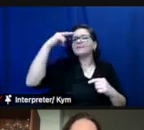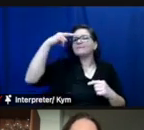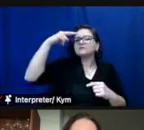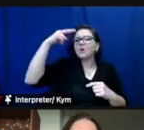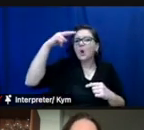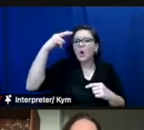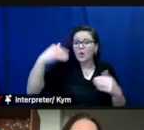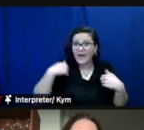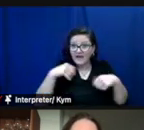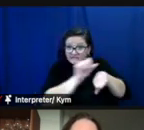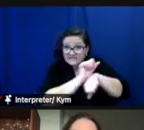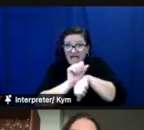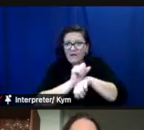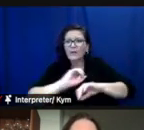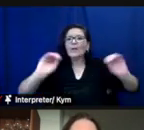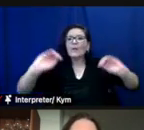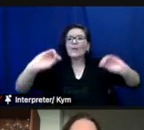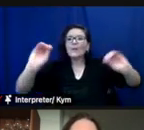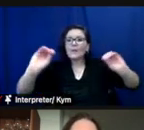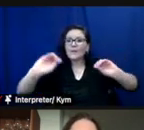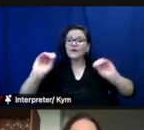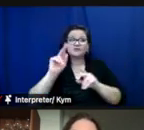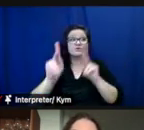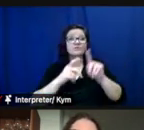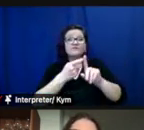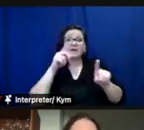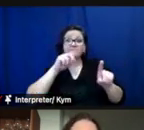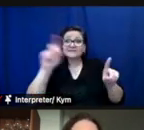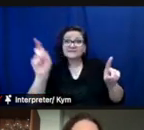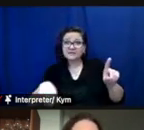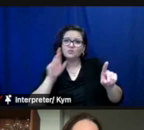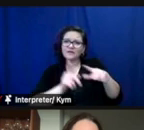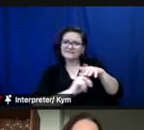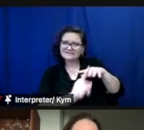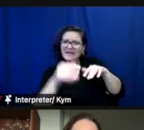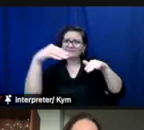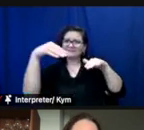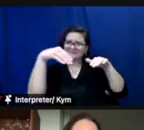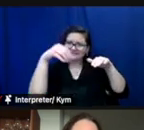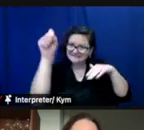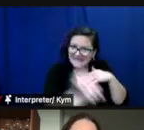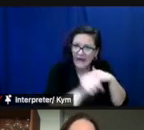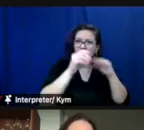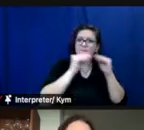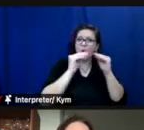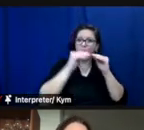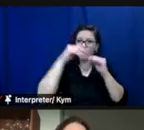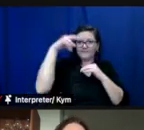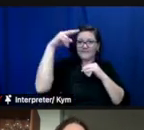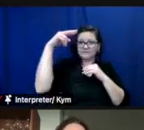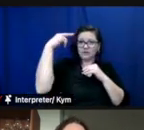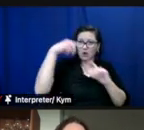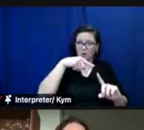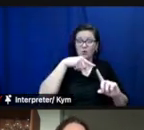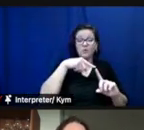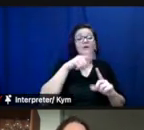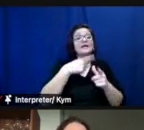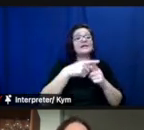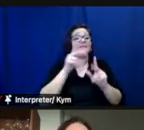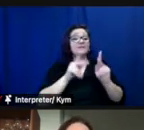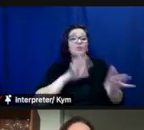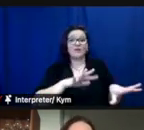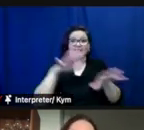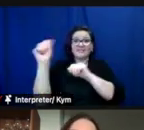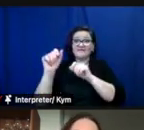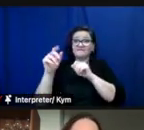so enslaved people from Texas would escape into Mexico. And people then would also leave Florida via water to